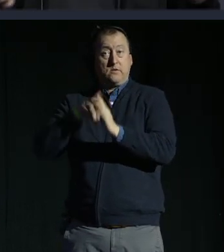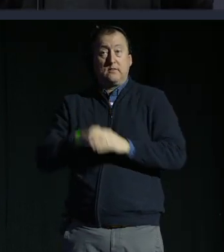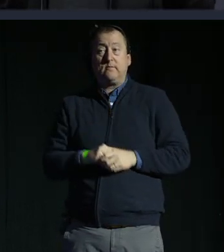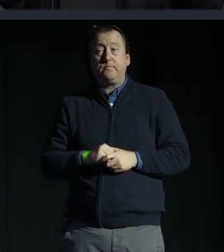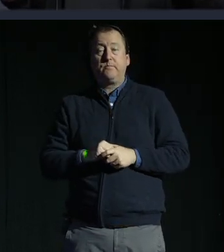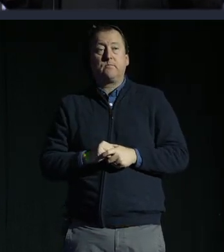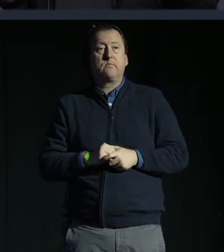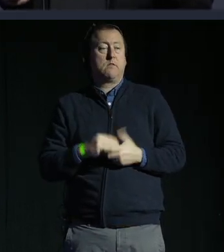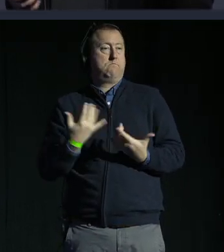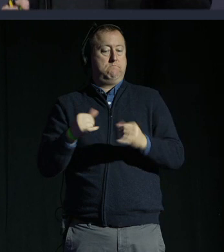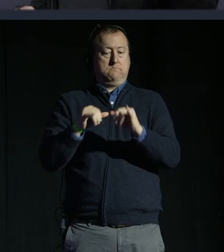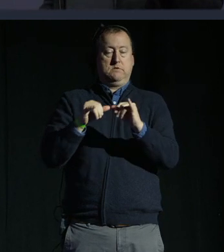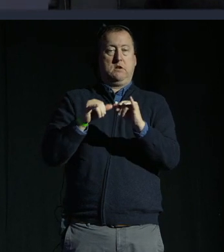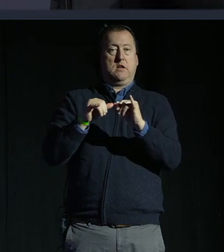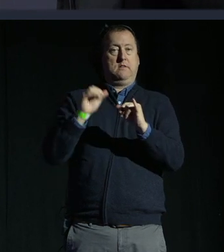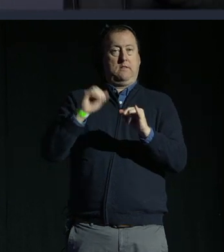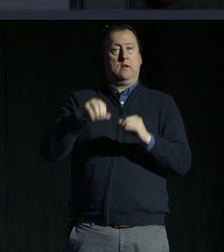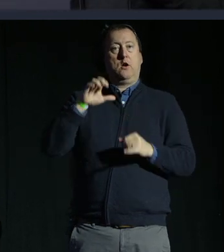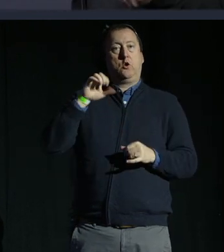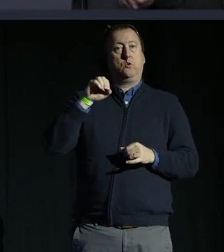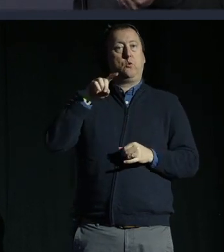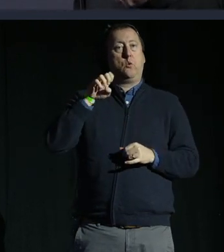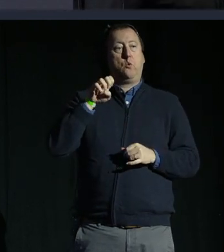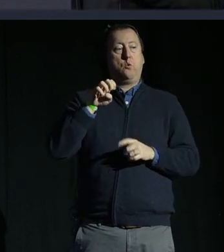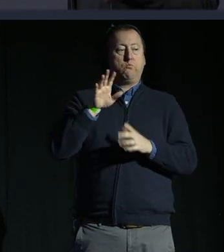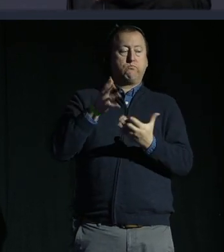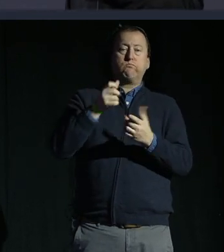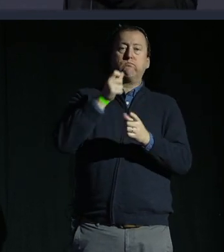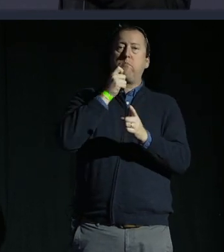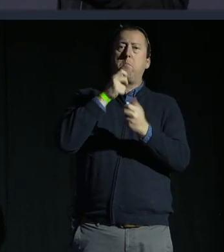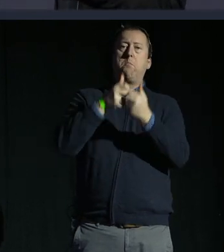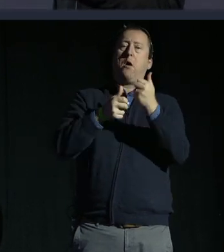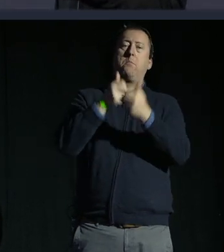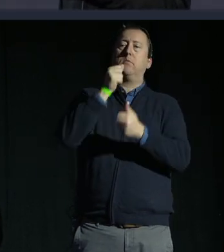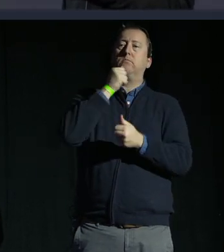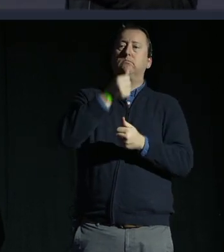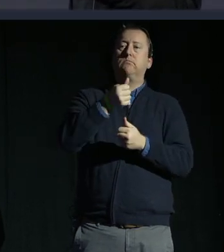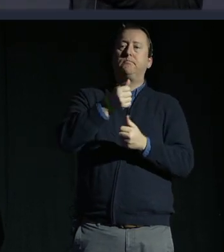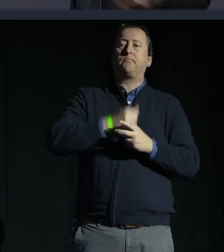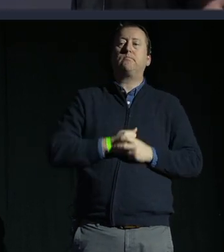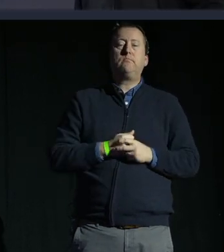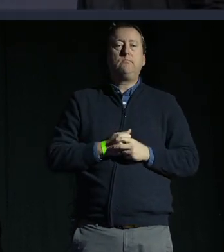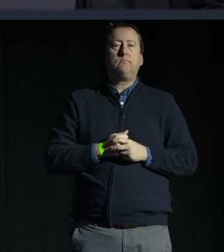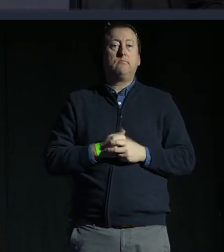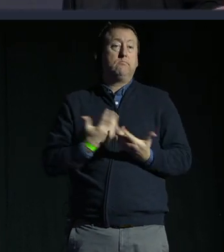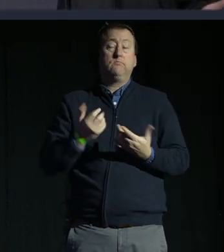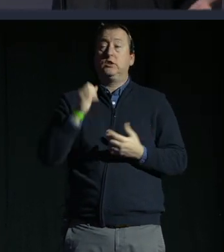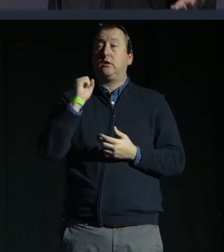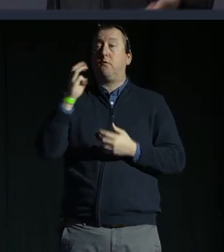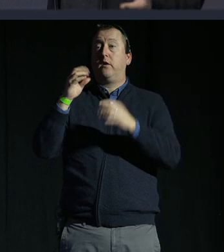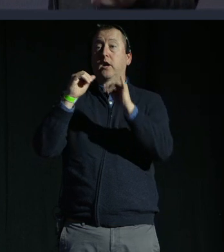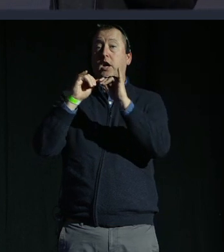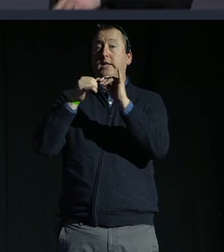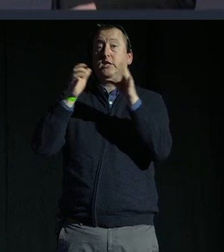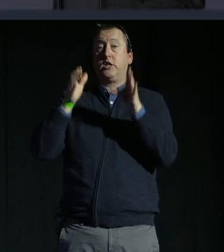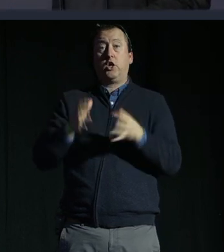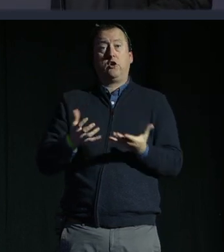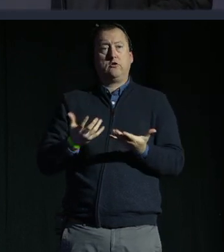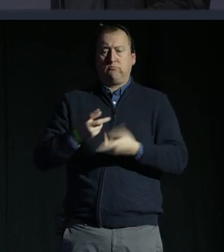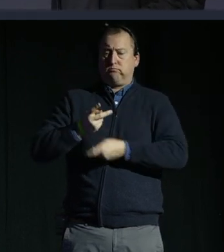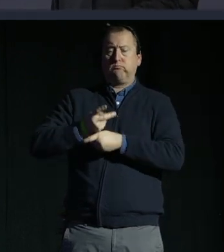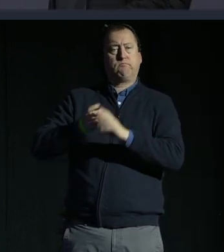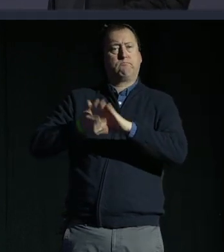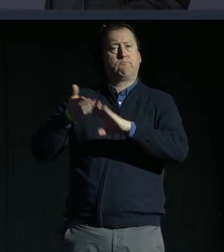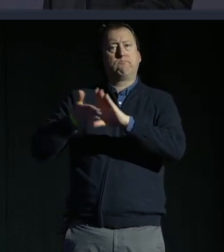The size of a DBT code base isn't in and of itself a problem. Software engineers maintain larger, more sophisticated